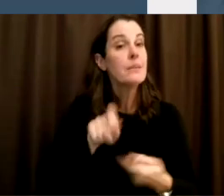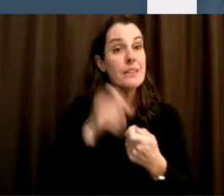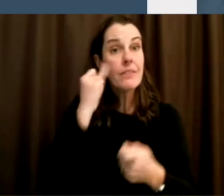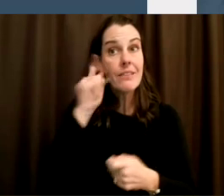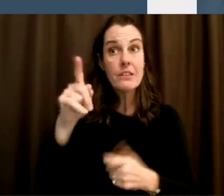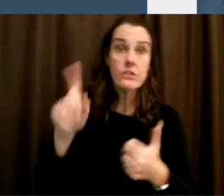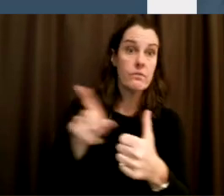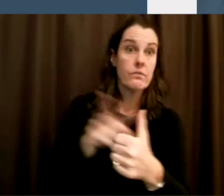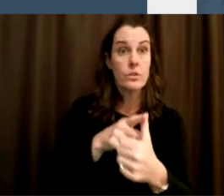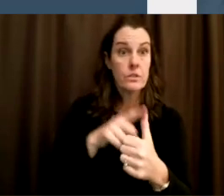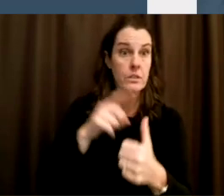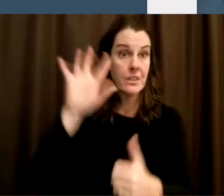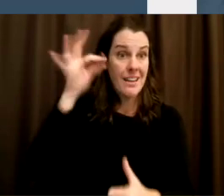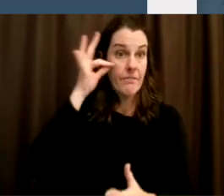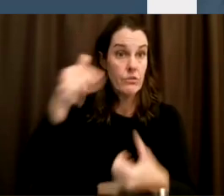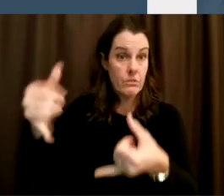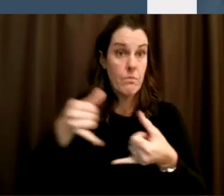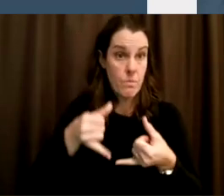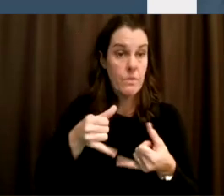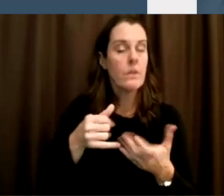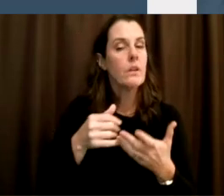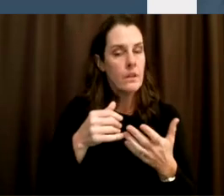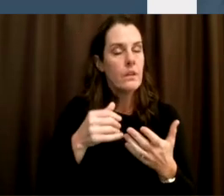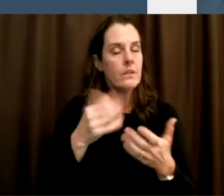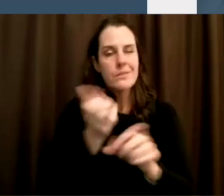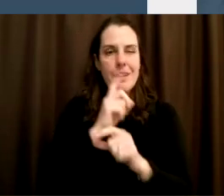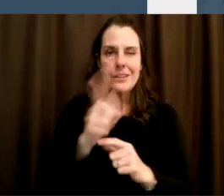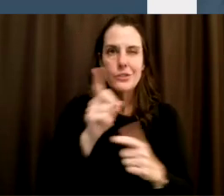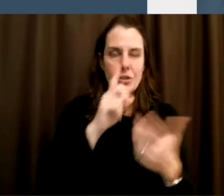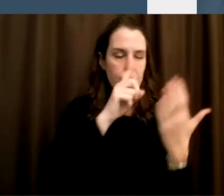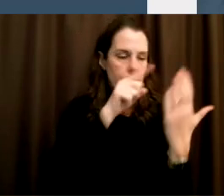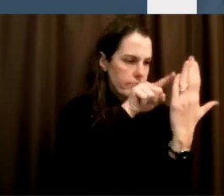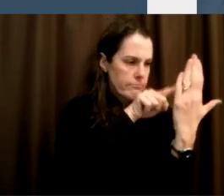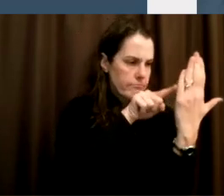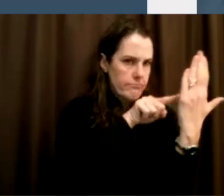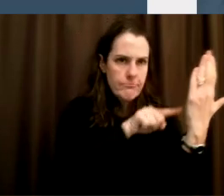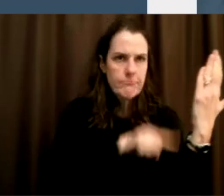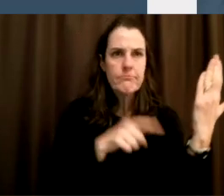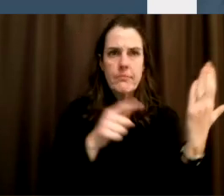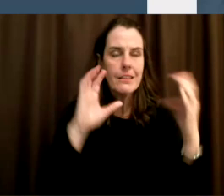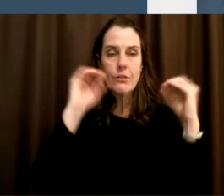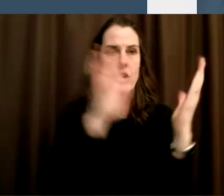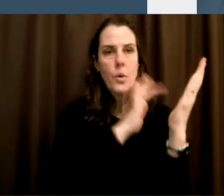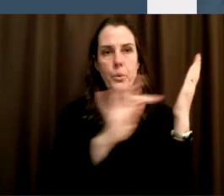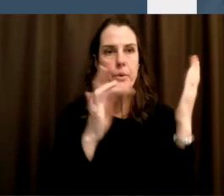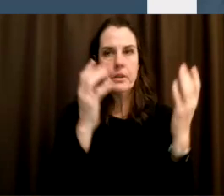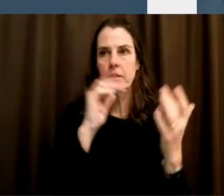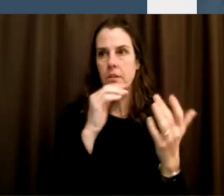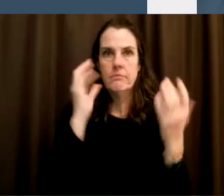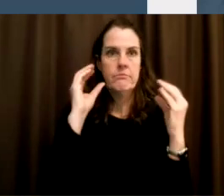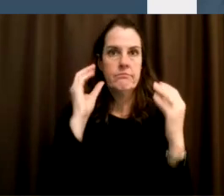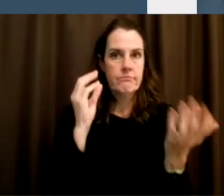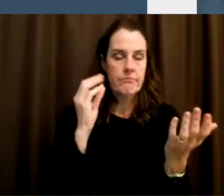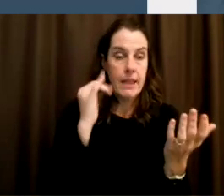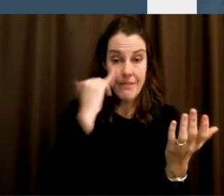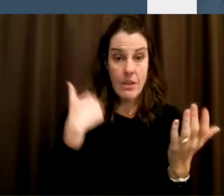first federal award. So, making sure to go through and there are no gaps in your information. And if there